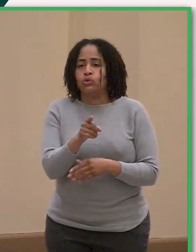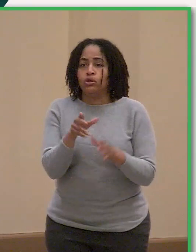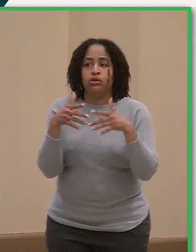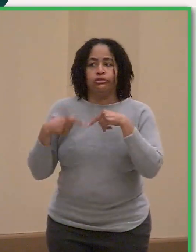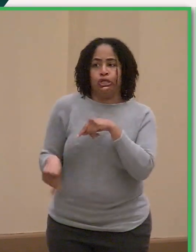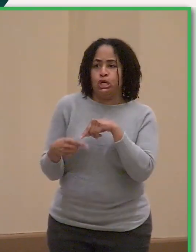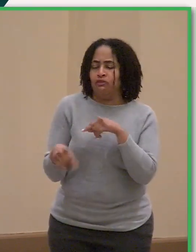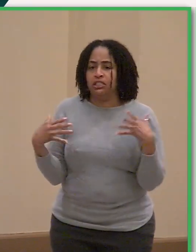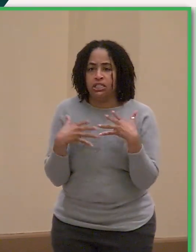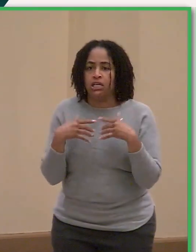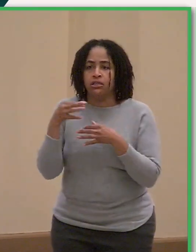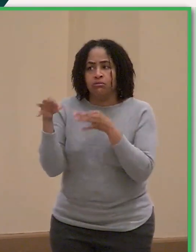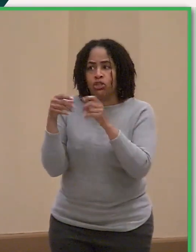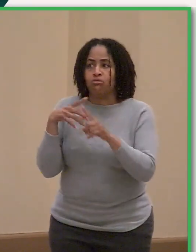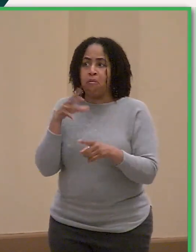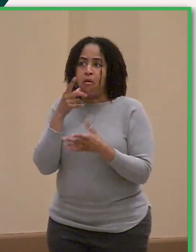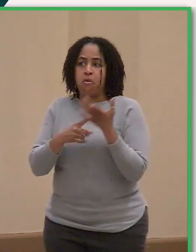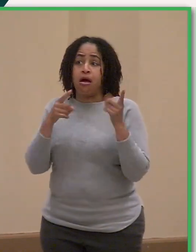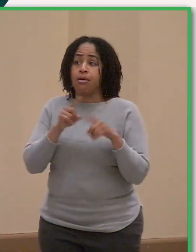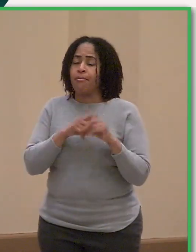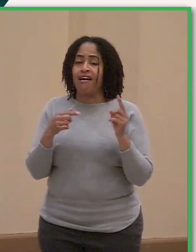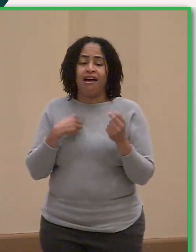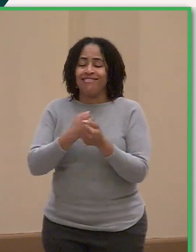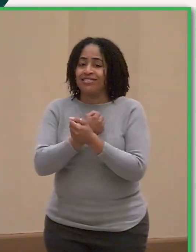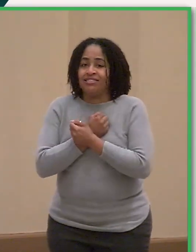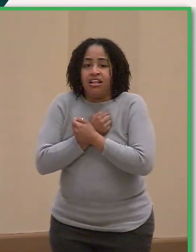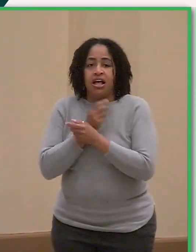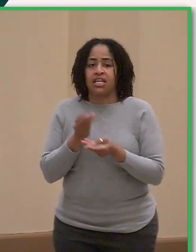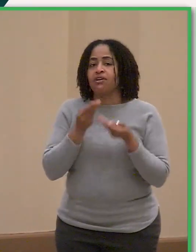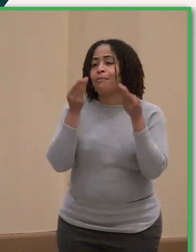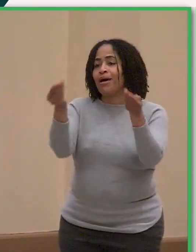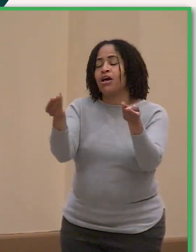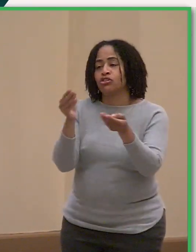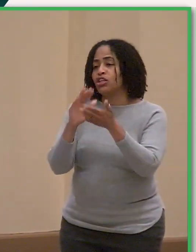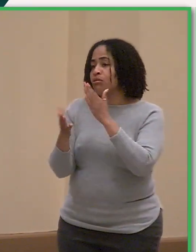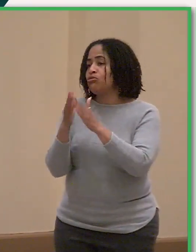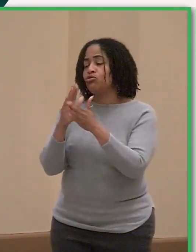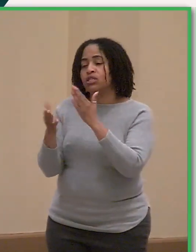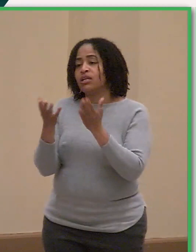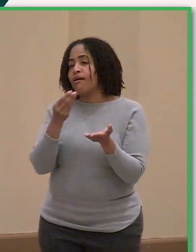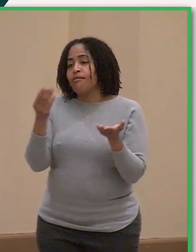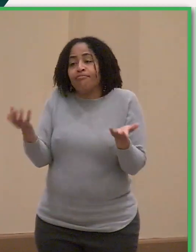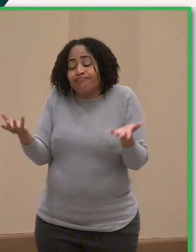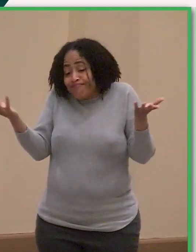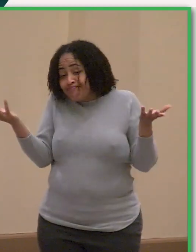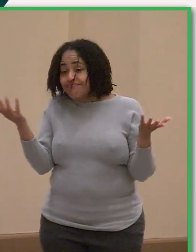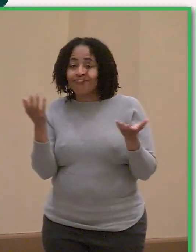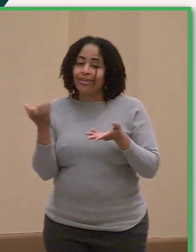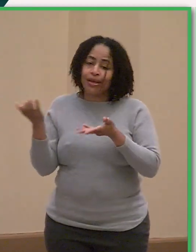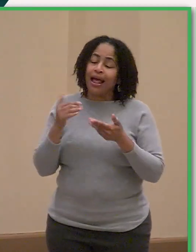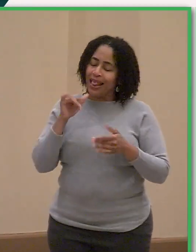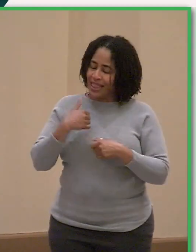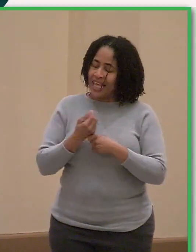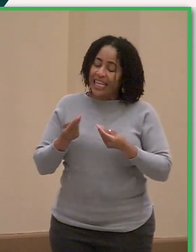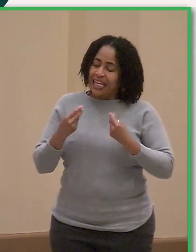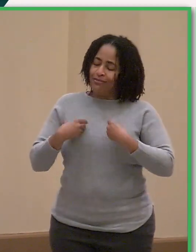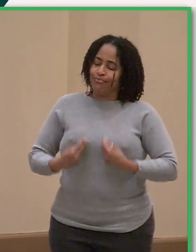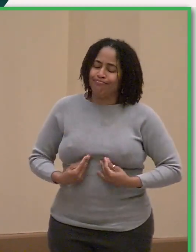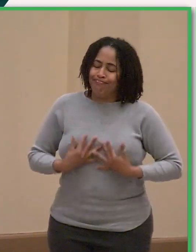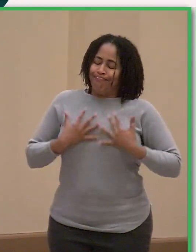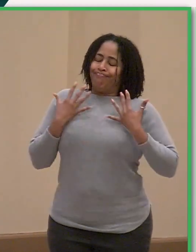nervous and scared to tell my mom, and I just love giving back to the community, and it's just, I don't know, it just brings me joy. And this is